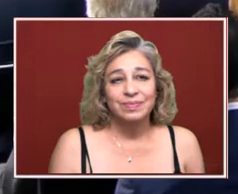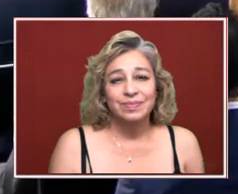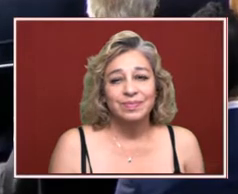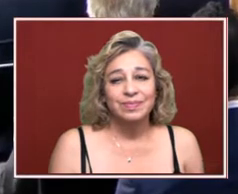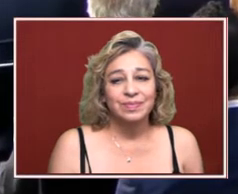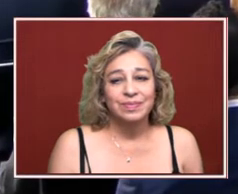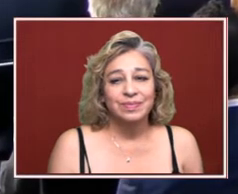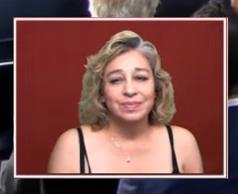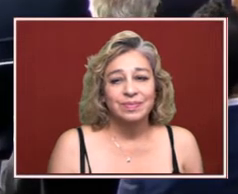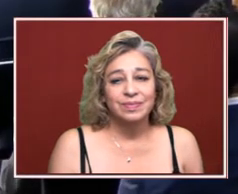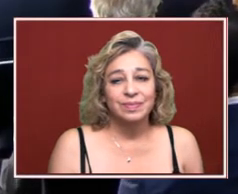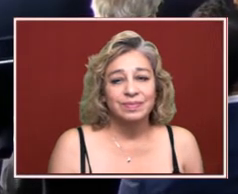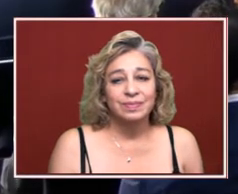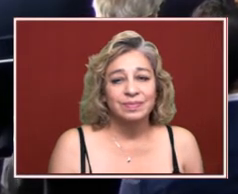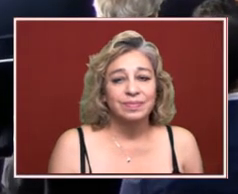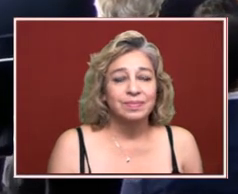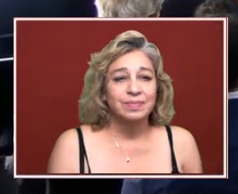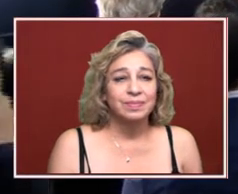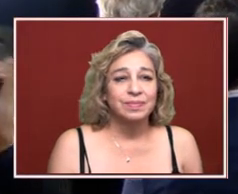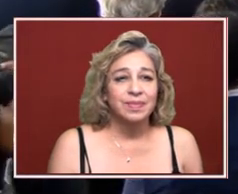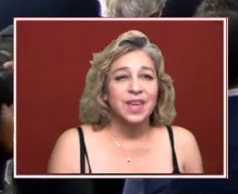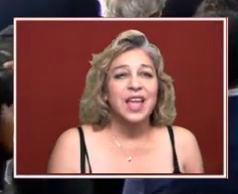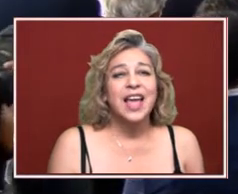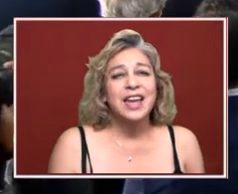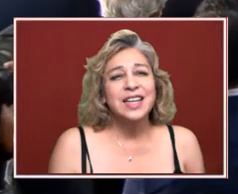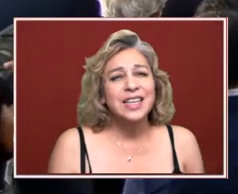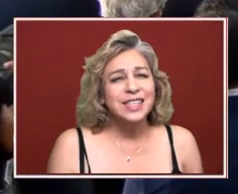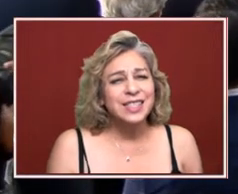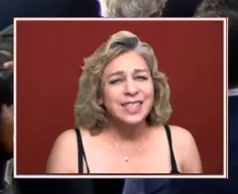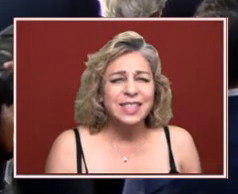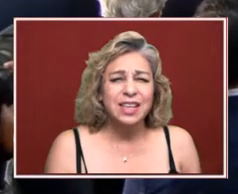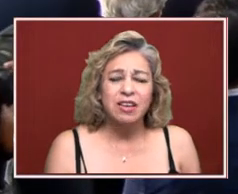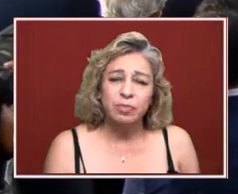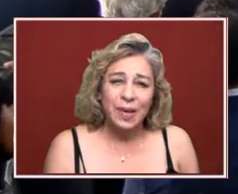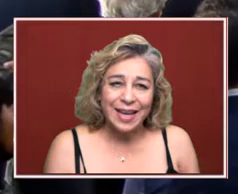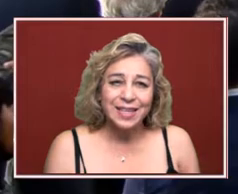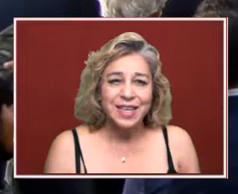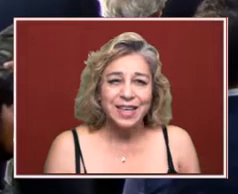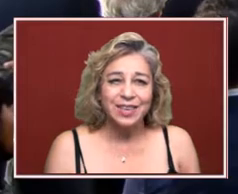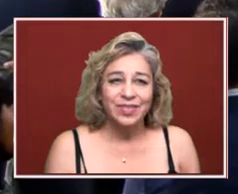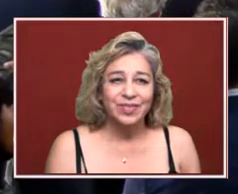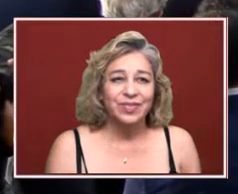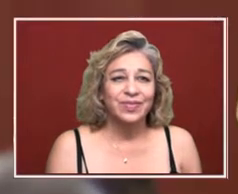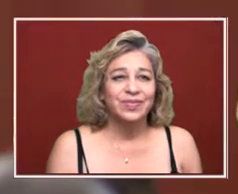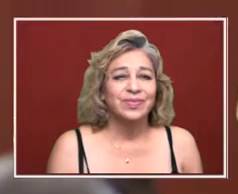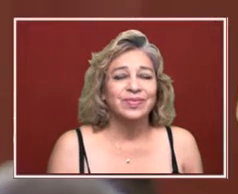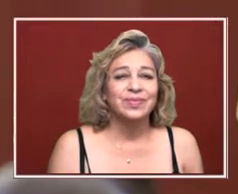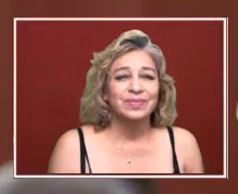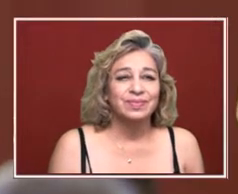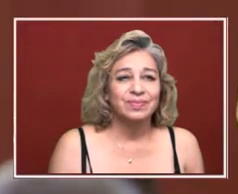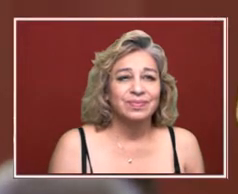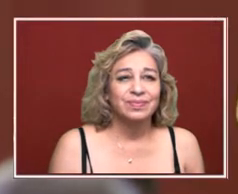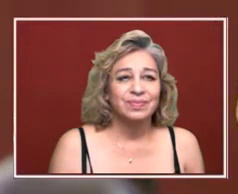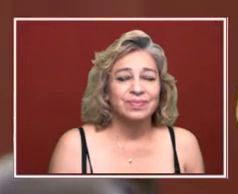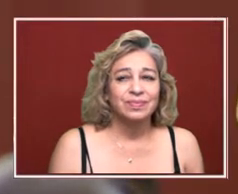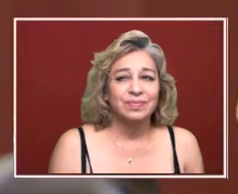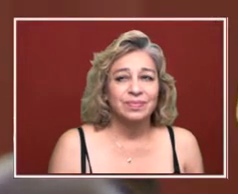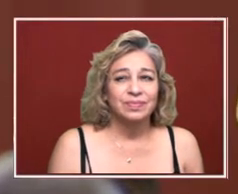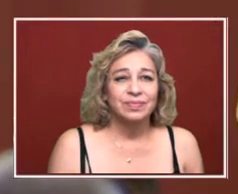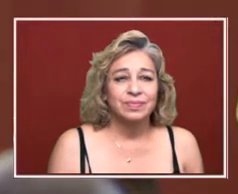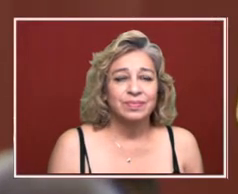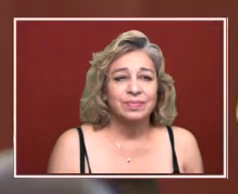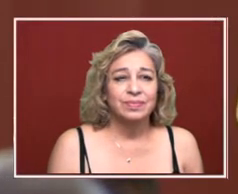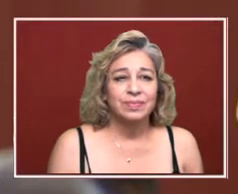Consiste en sembrar. And it consists of planting. Árboles